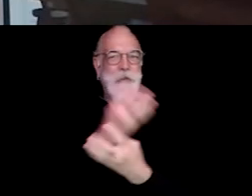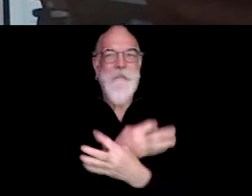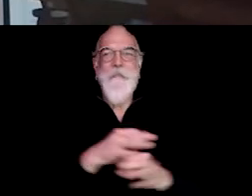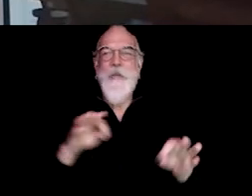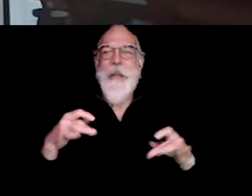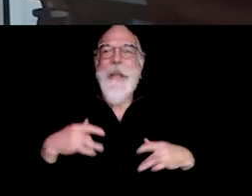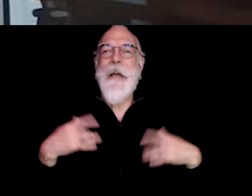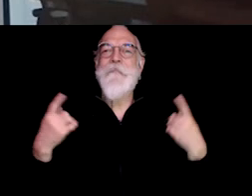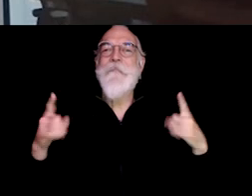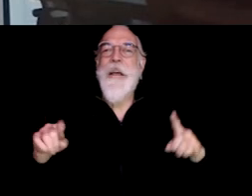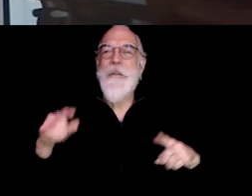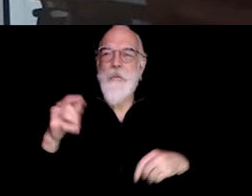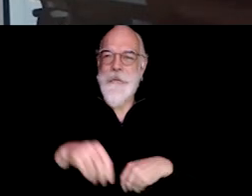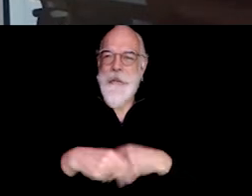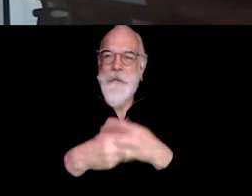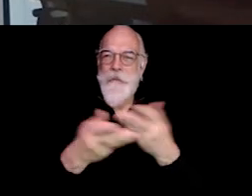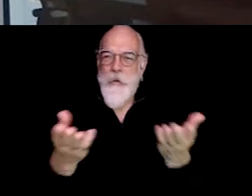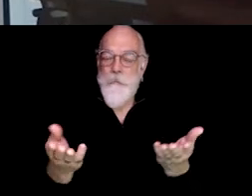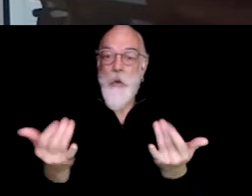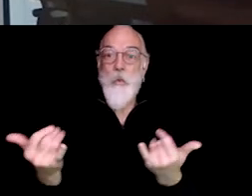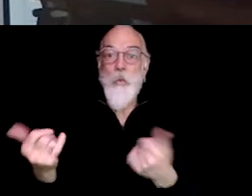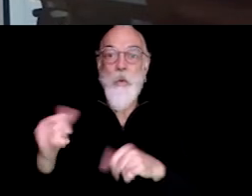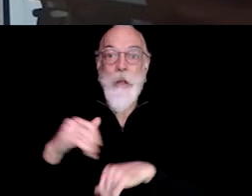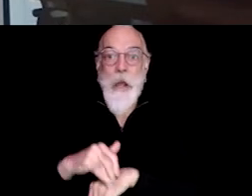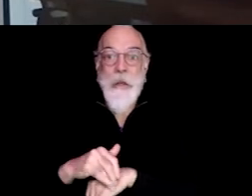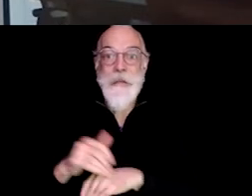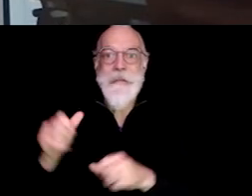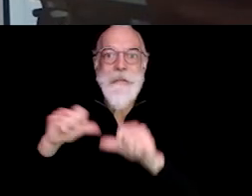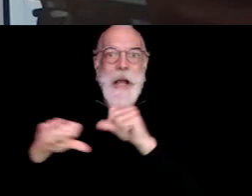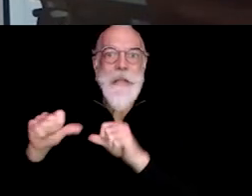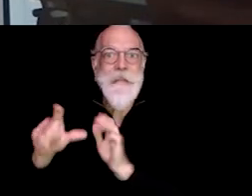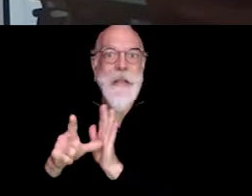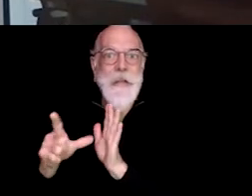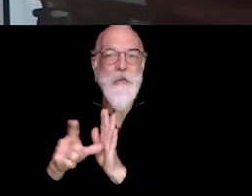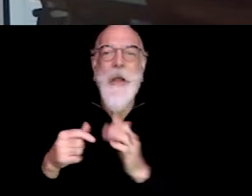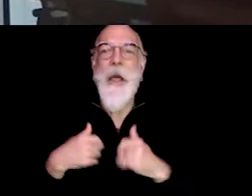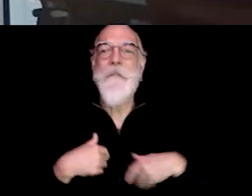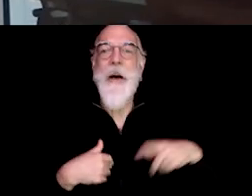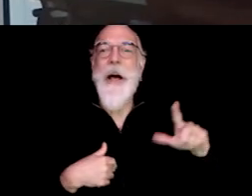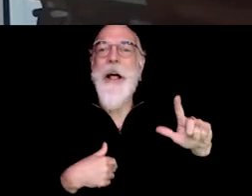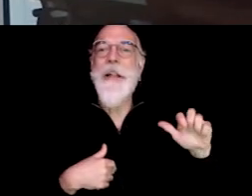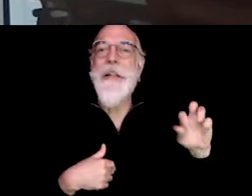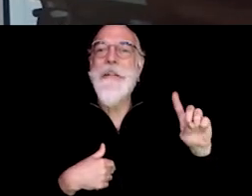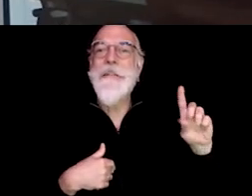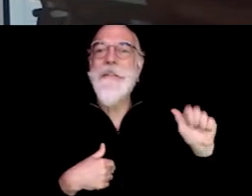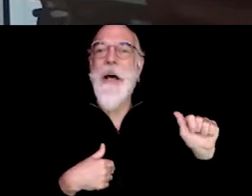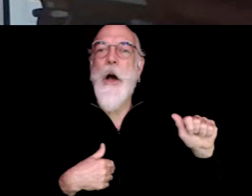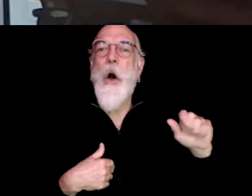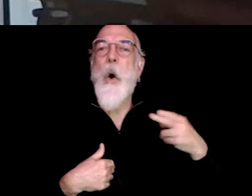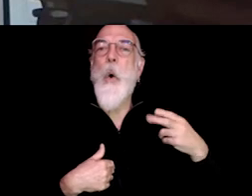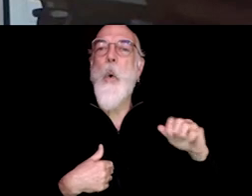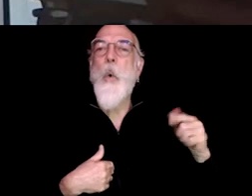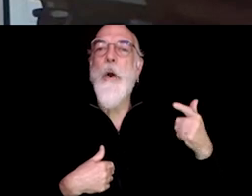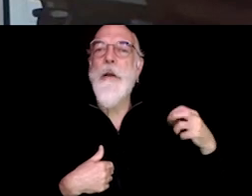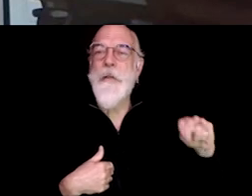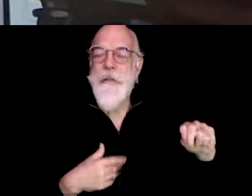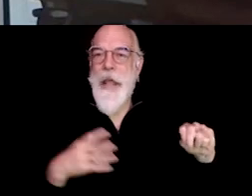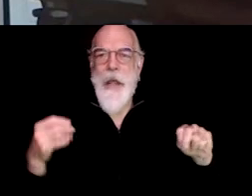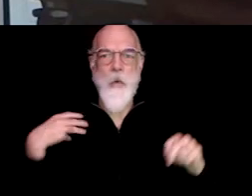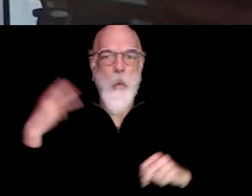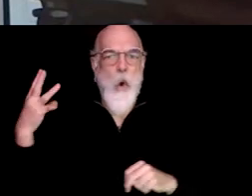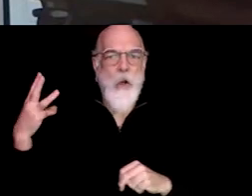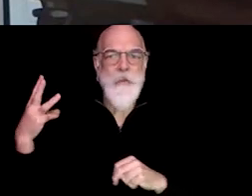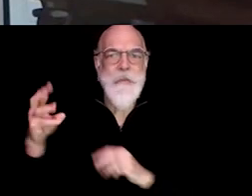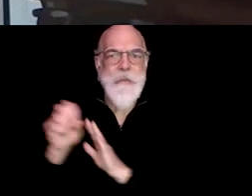you. Tonight's Science and Literature program will feature poet Linda Hogan in conversation with Washington's very own State Poet